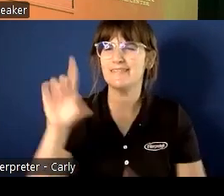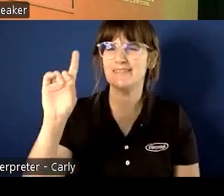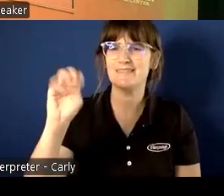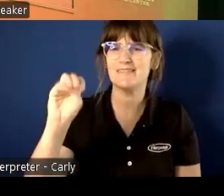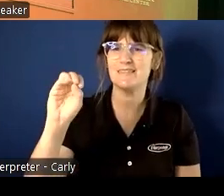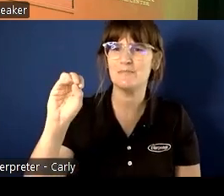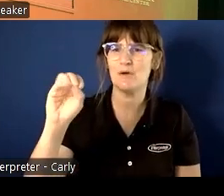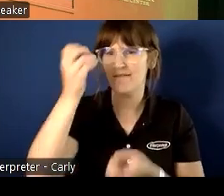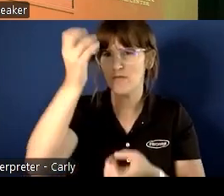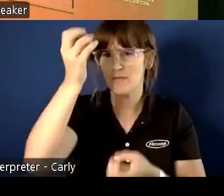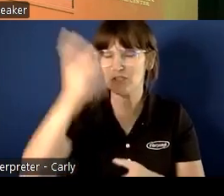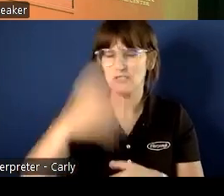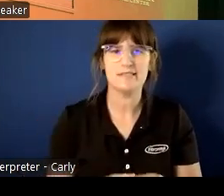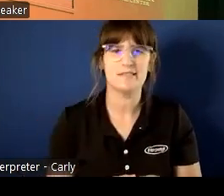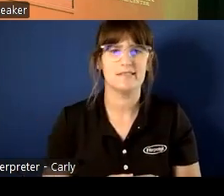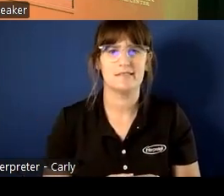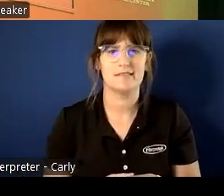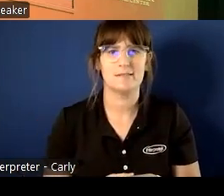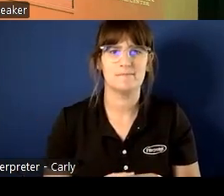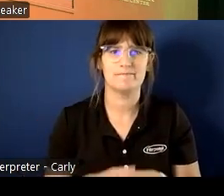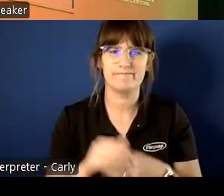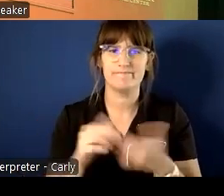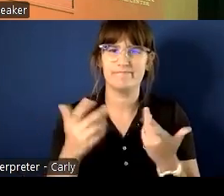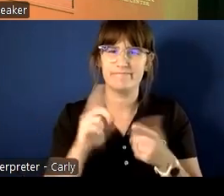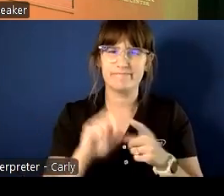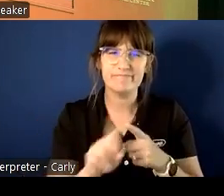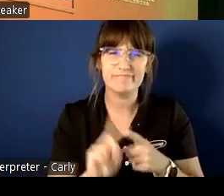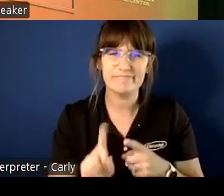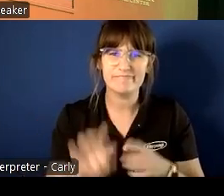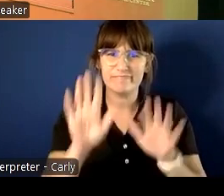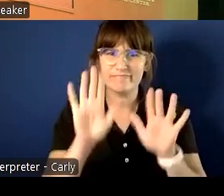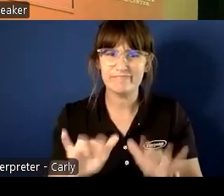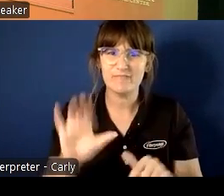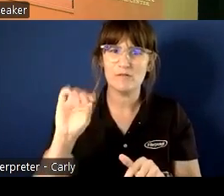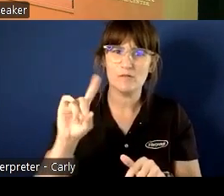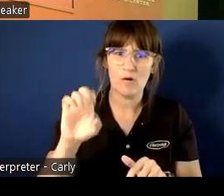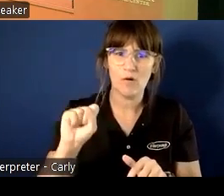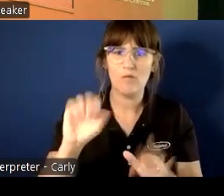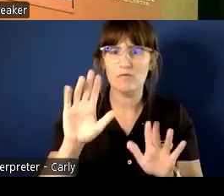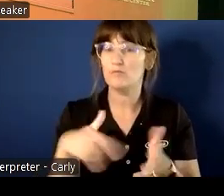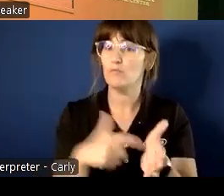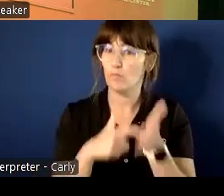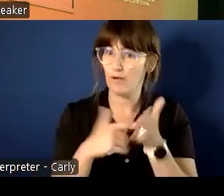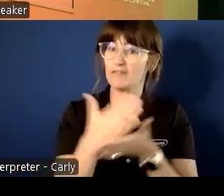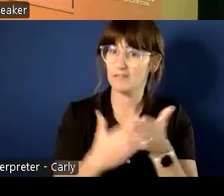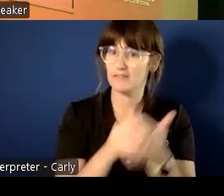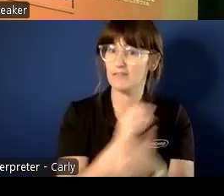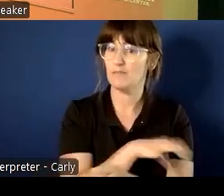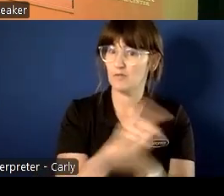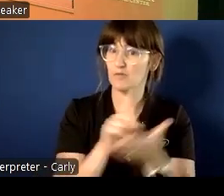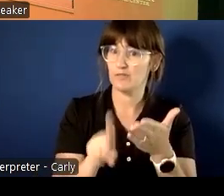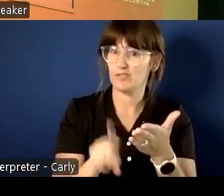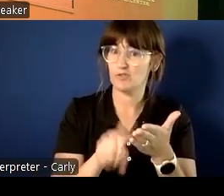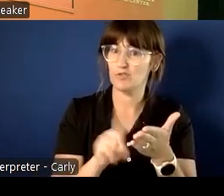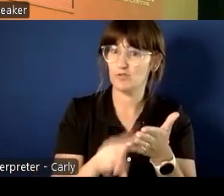it also has ICD-10 code. So again, it is possible to do some clinical research using the claims data. So I